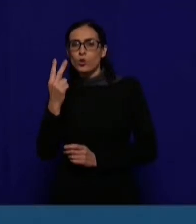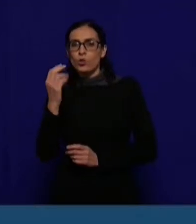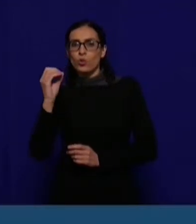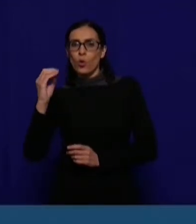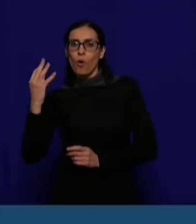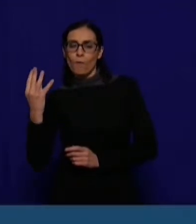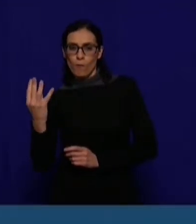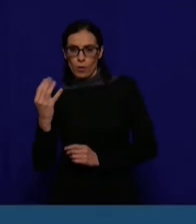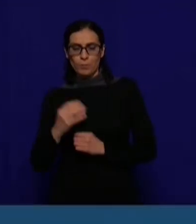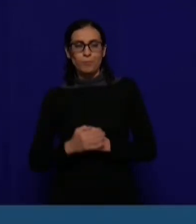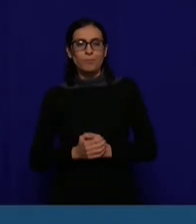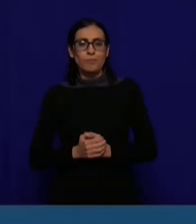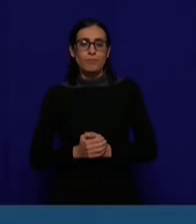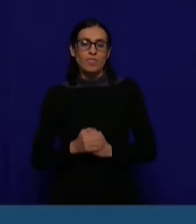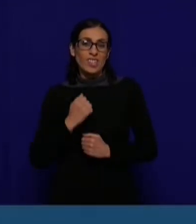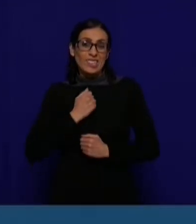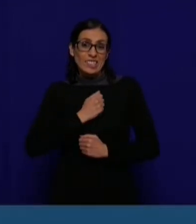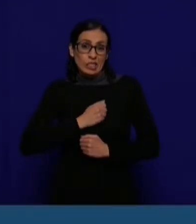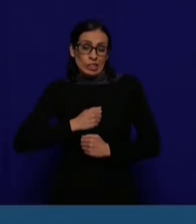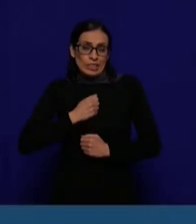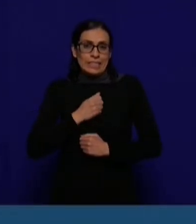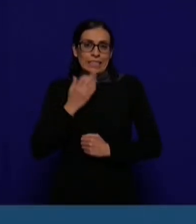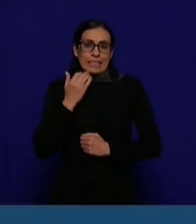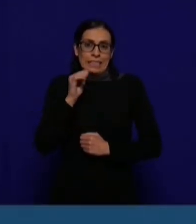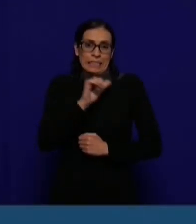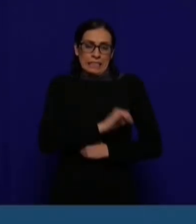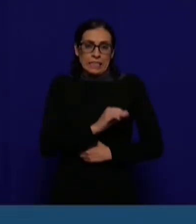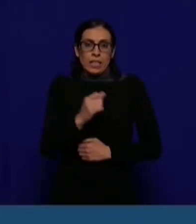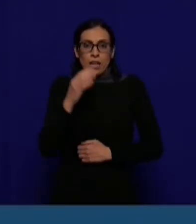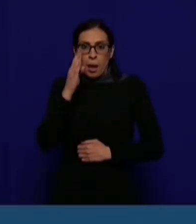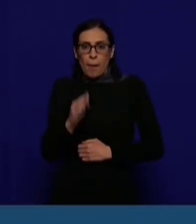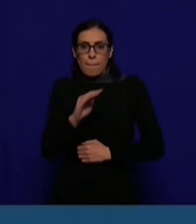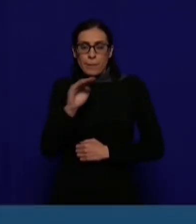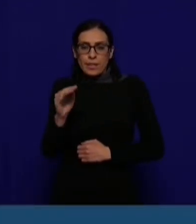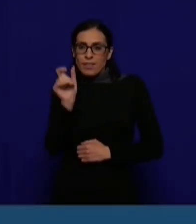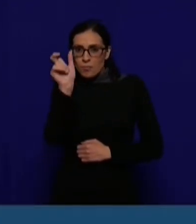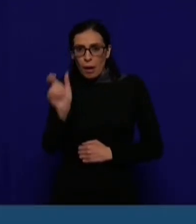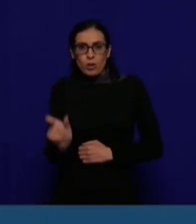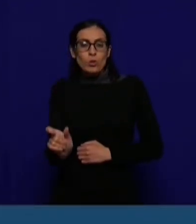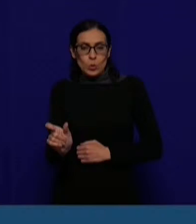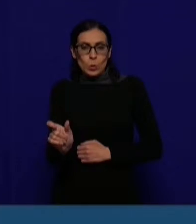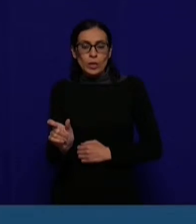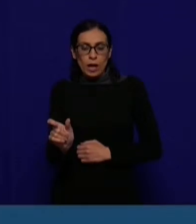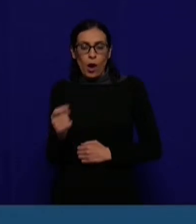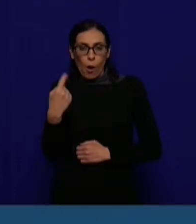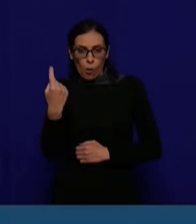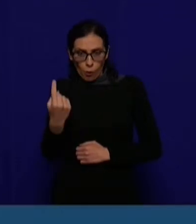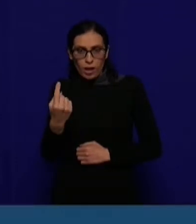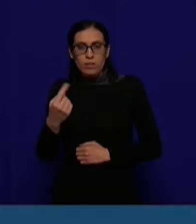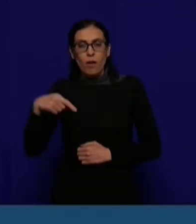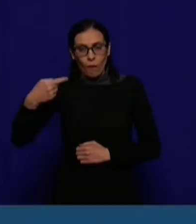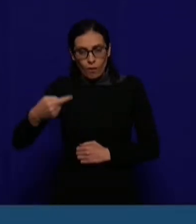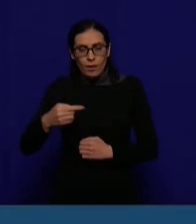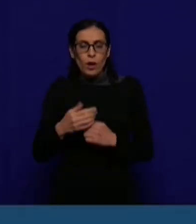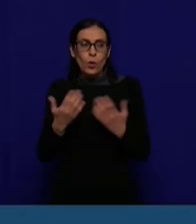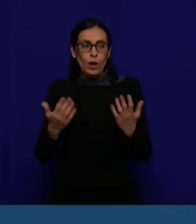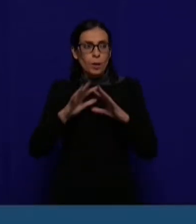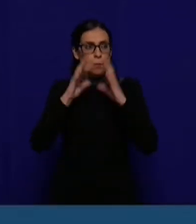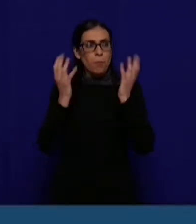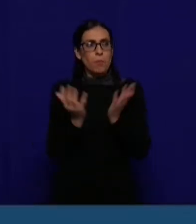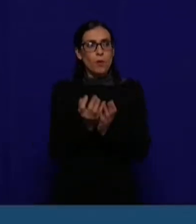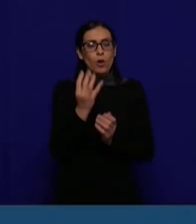29,204. Sfortunatament kellna mewt ieħor mill-aħħar 24 siegħa u allura t-total ta' każijiet tal-imwiet issa huwa